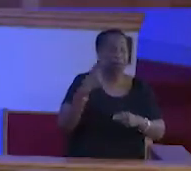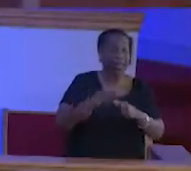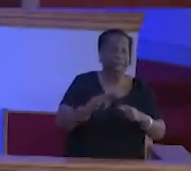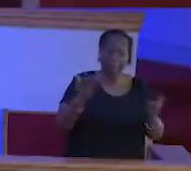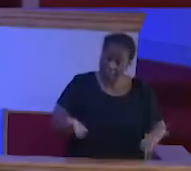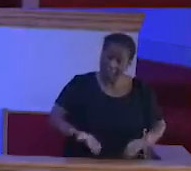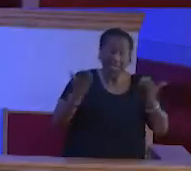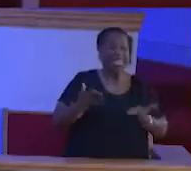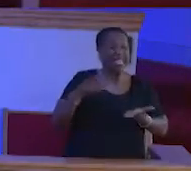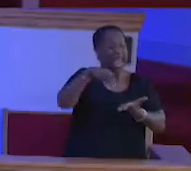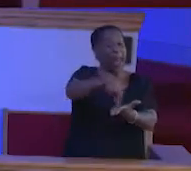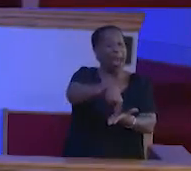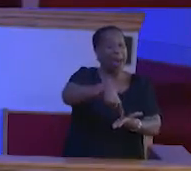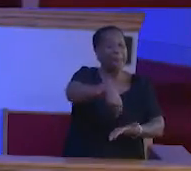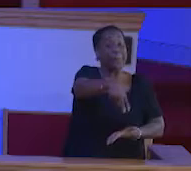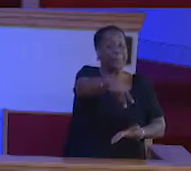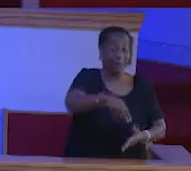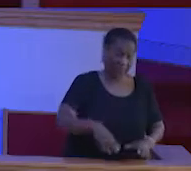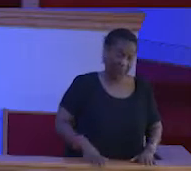up.